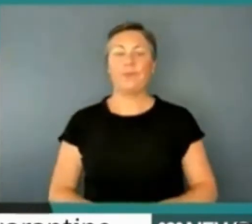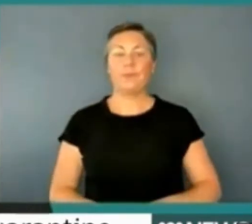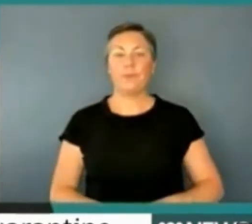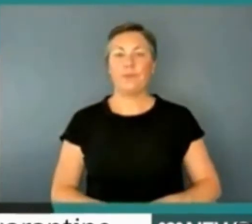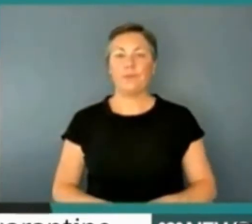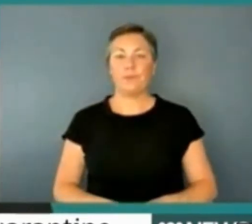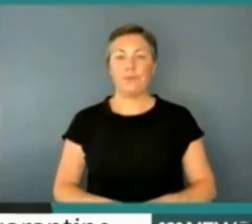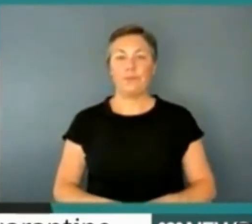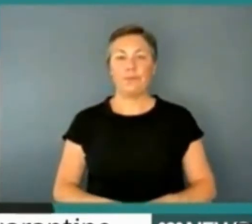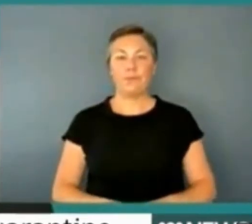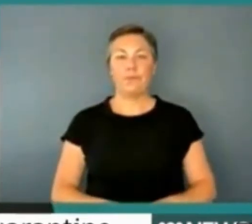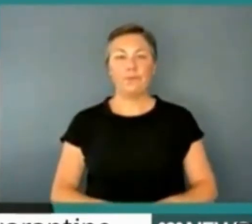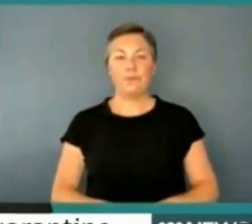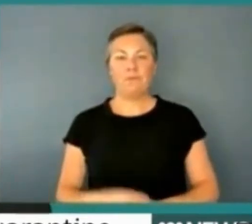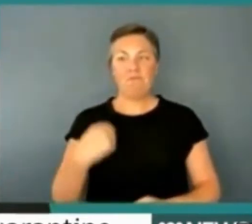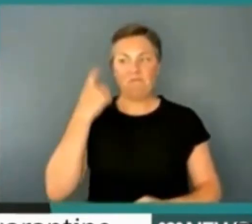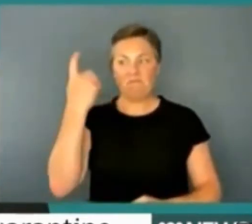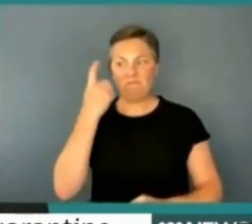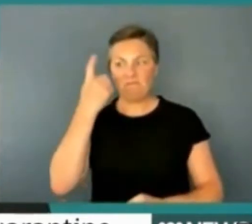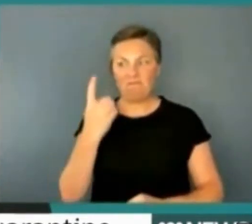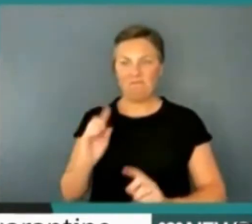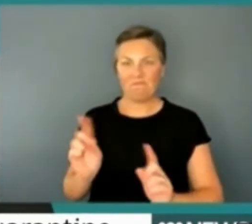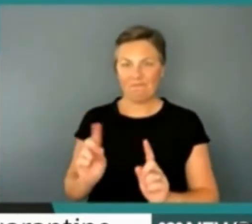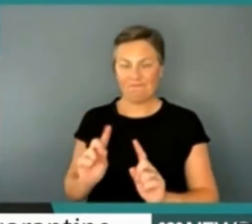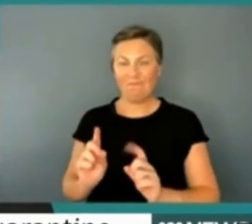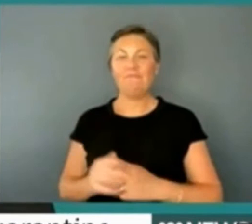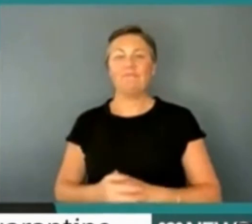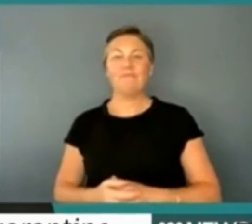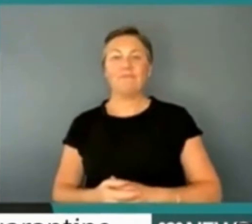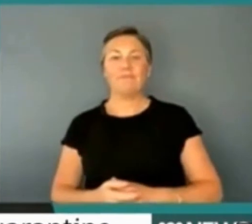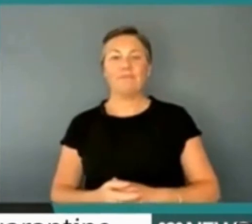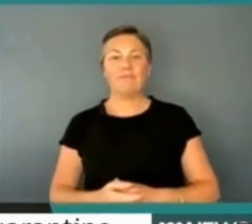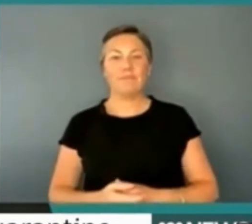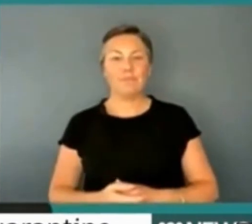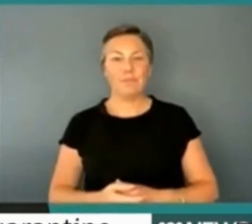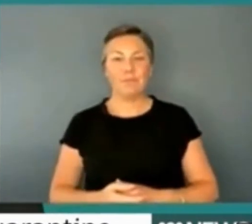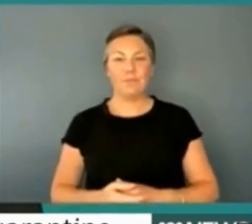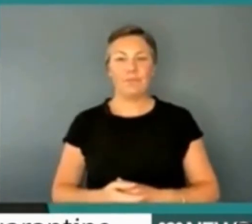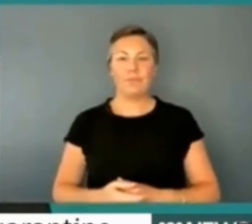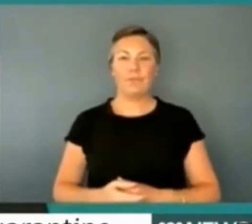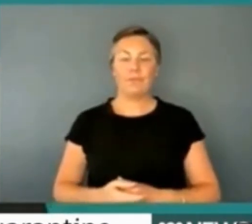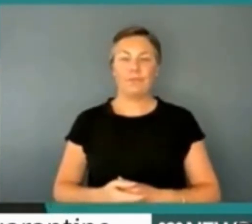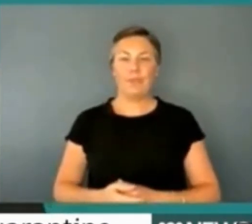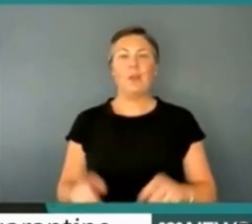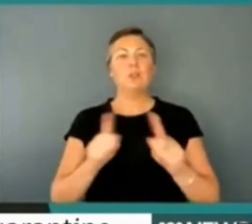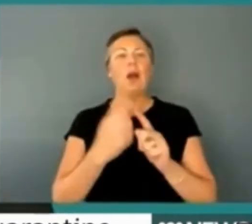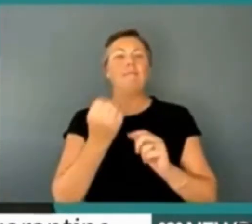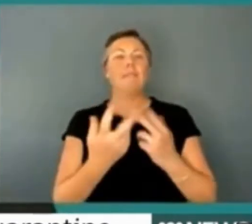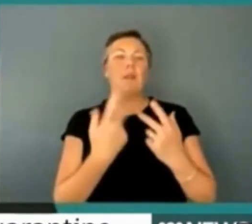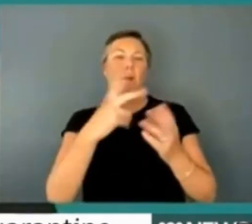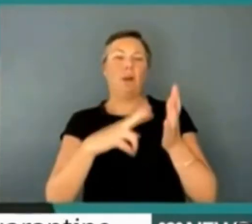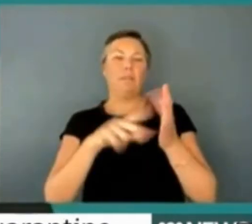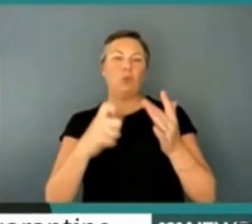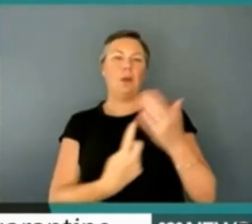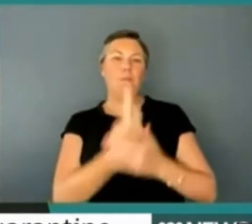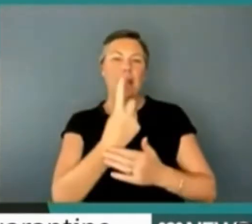So we're watching that with great interest. Also the case, the teenager that was diagnosed in Victoria, again associated with